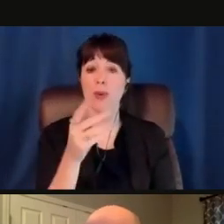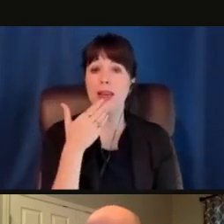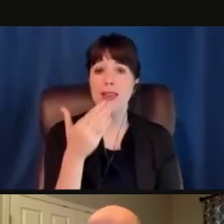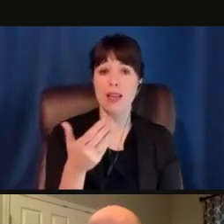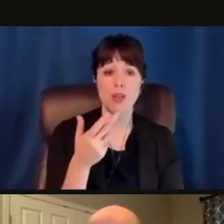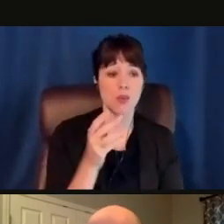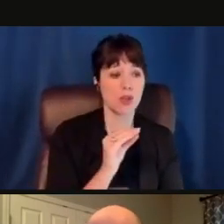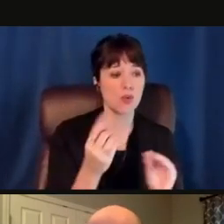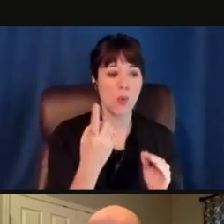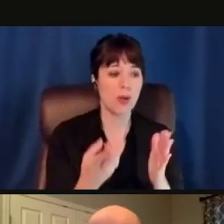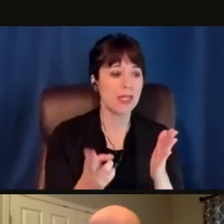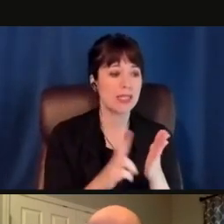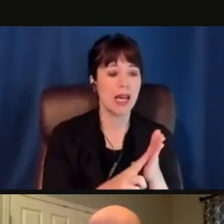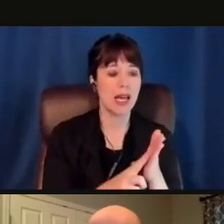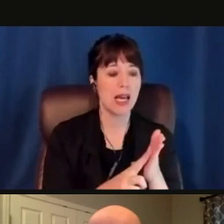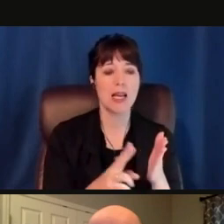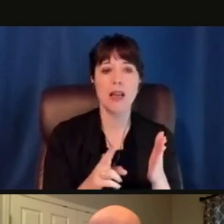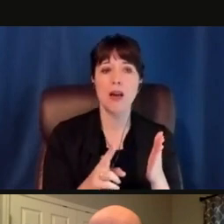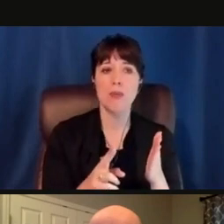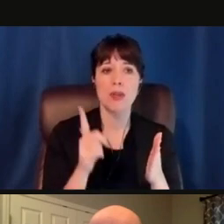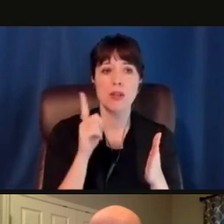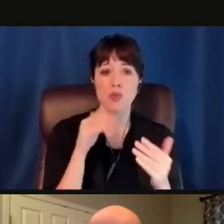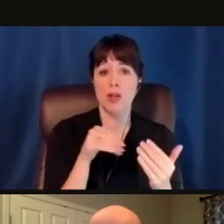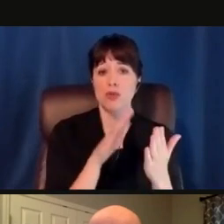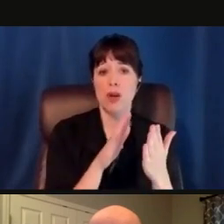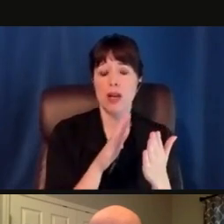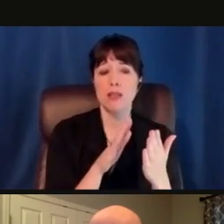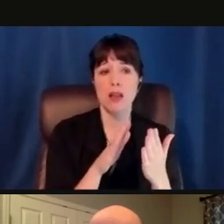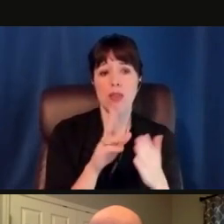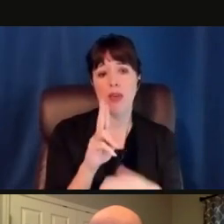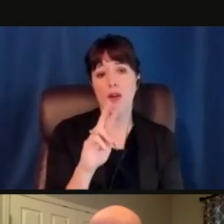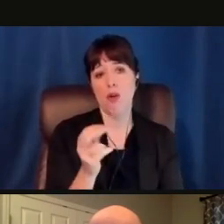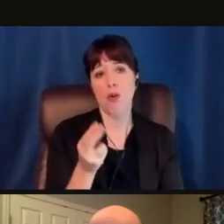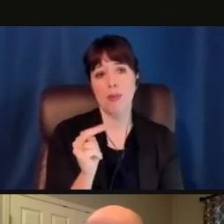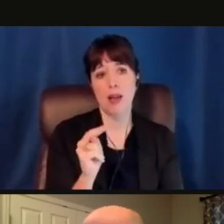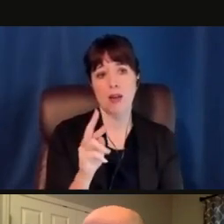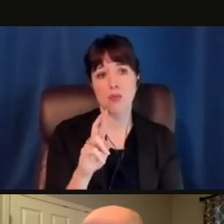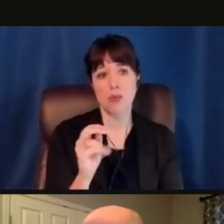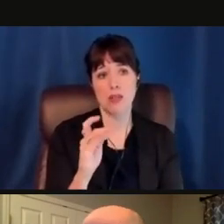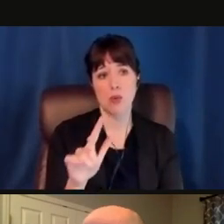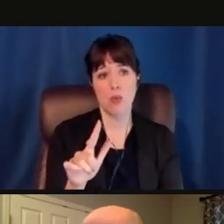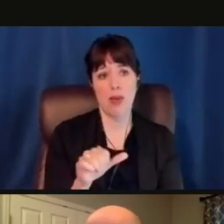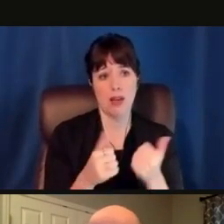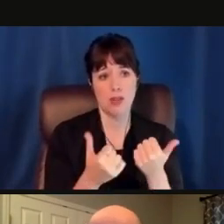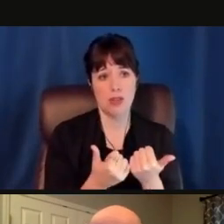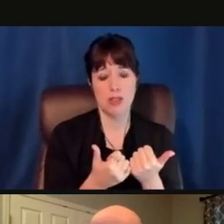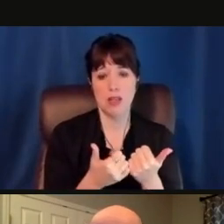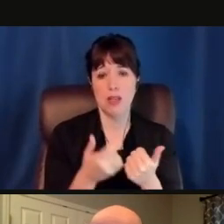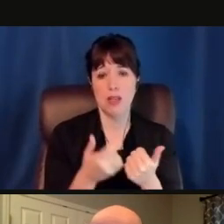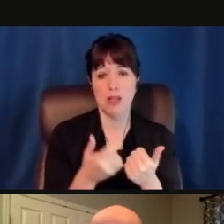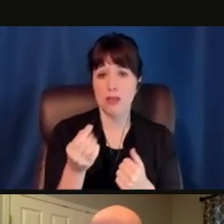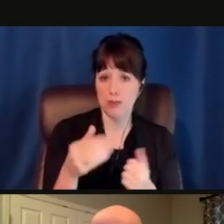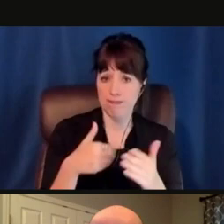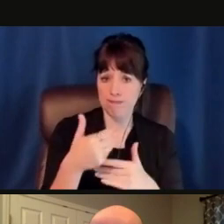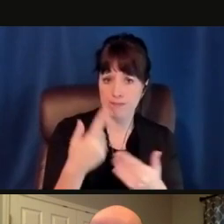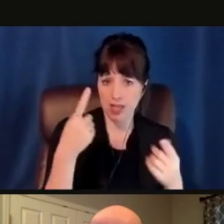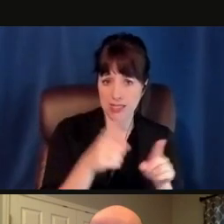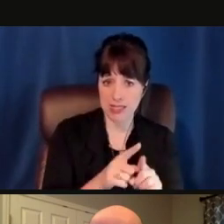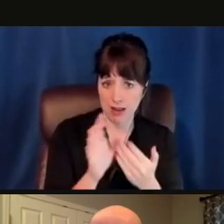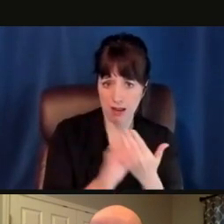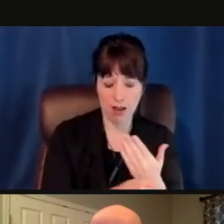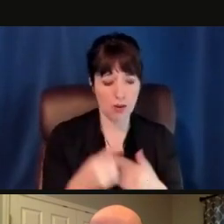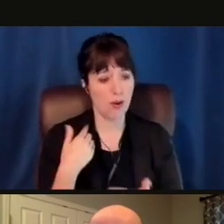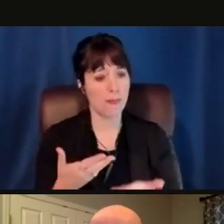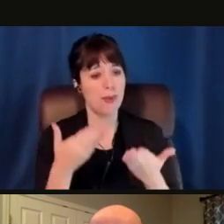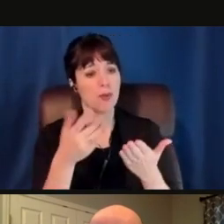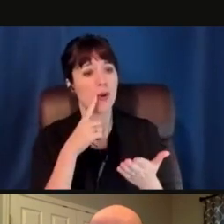has signed up to address the Urban Renewal Agency. Councilor Stapleton, the consent calendar, please. Yes, I move approval of the